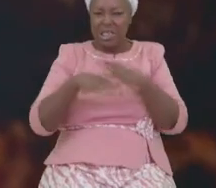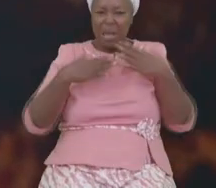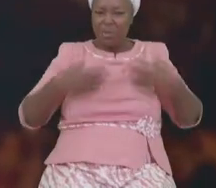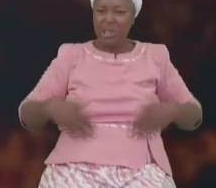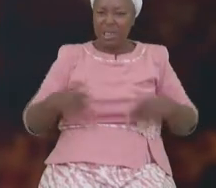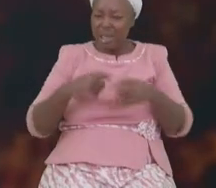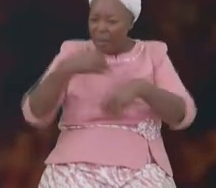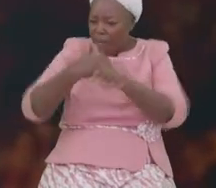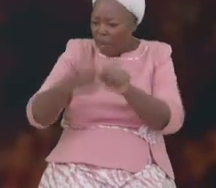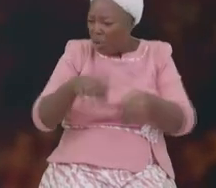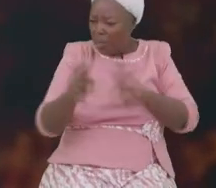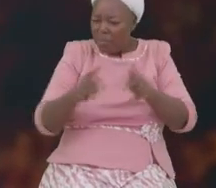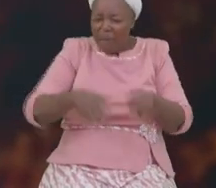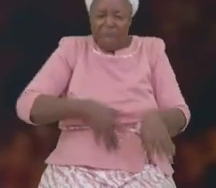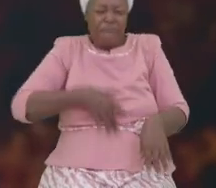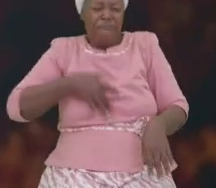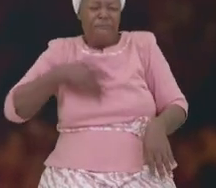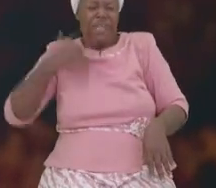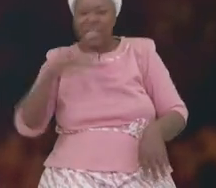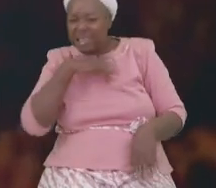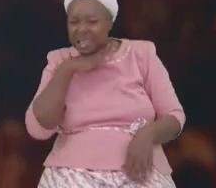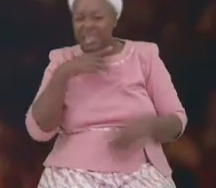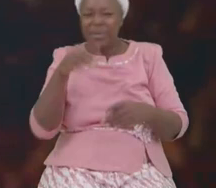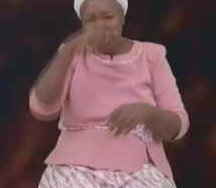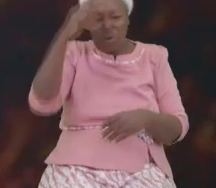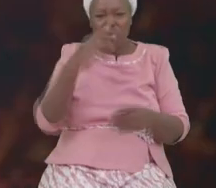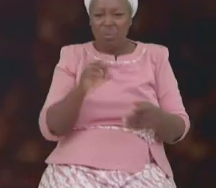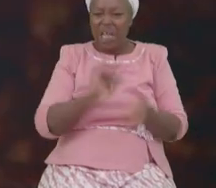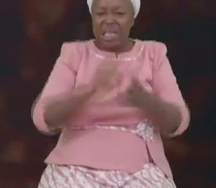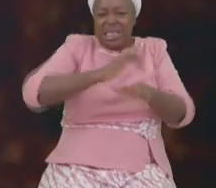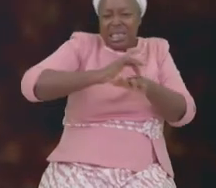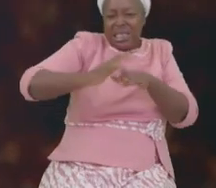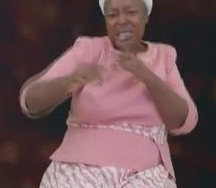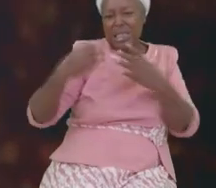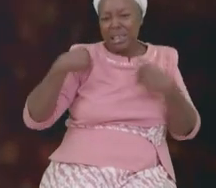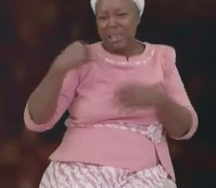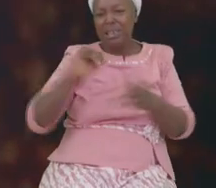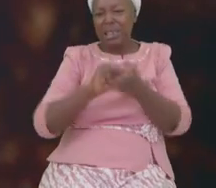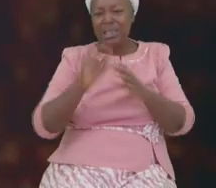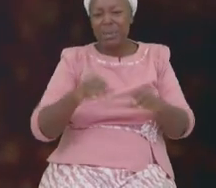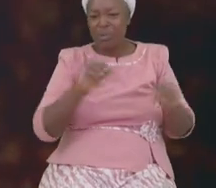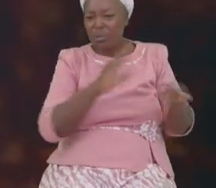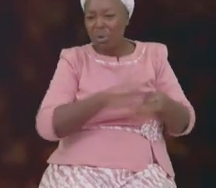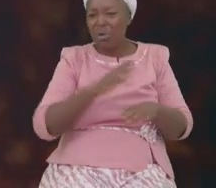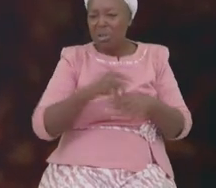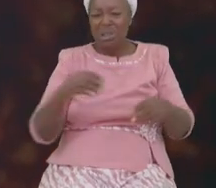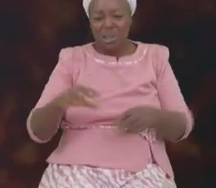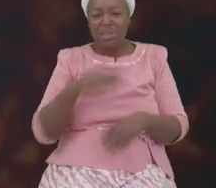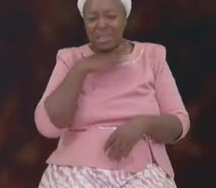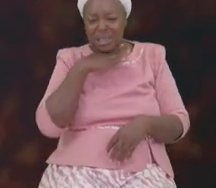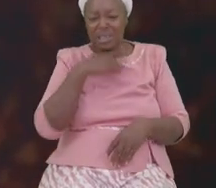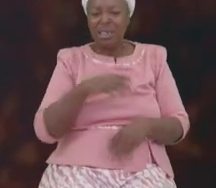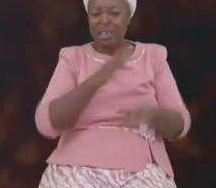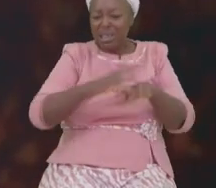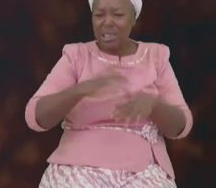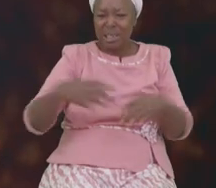other people feel defiled. All that kind of filthy appearance and filthy exposure,